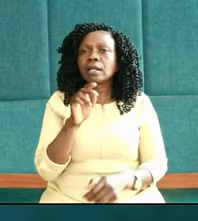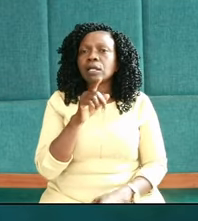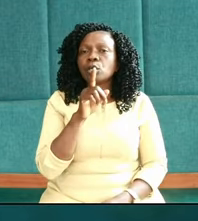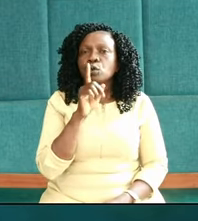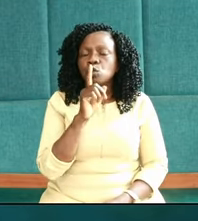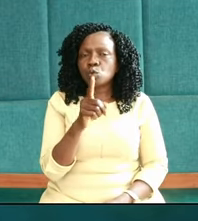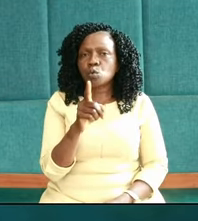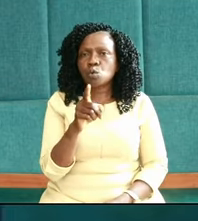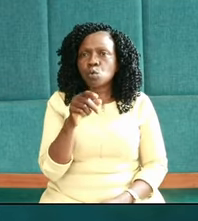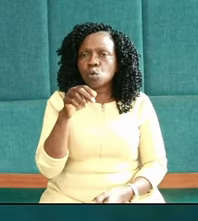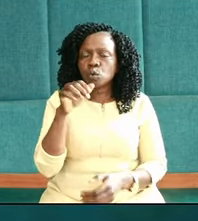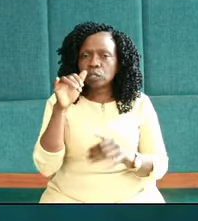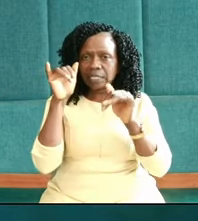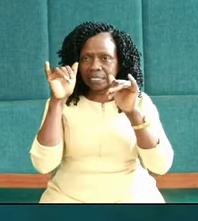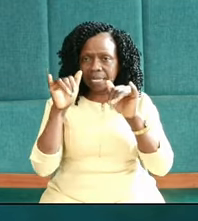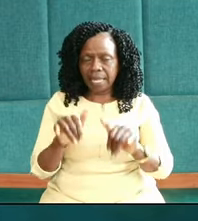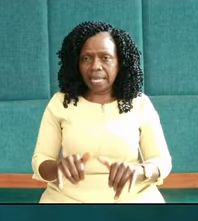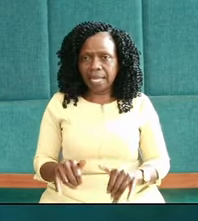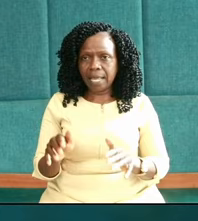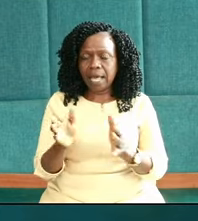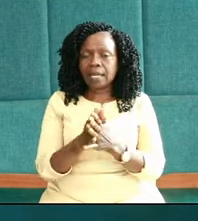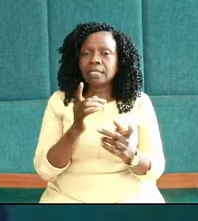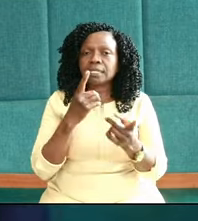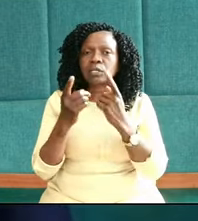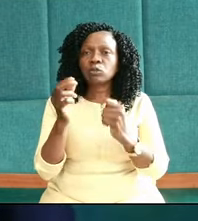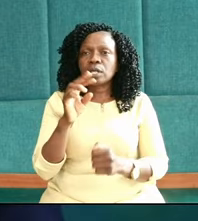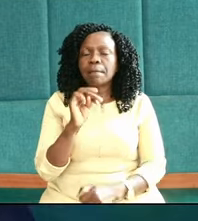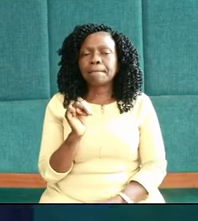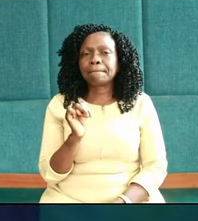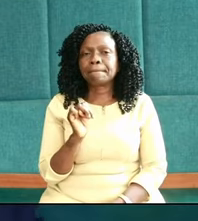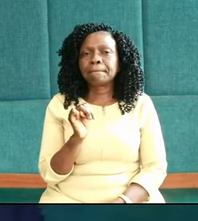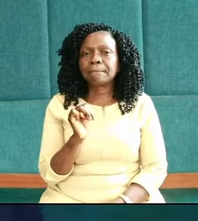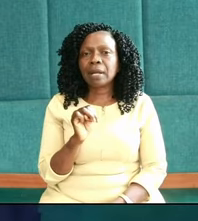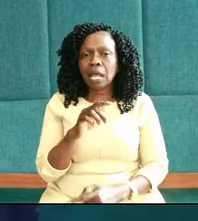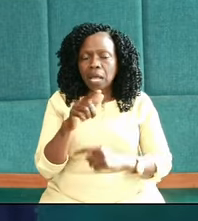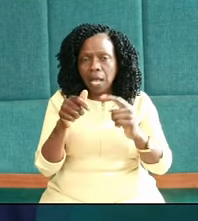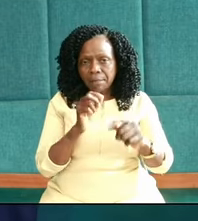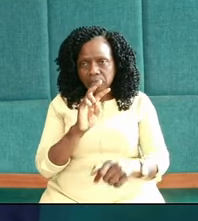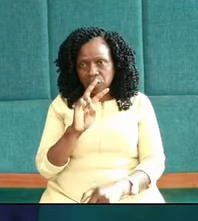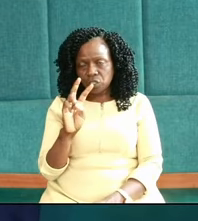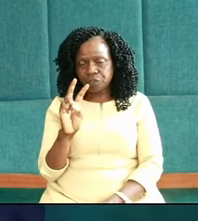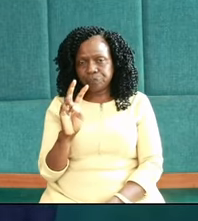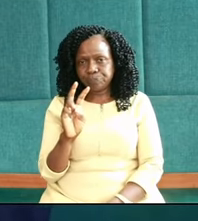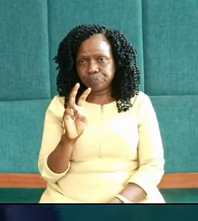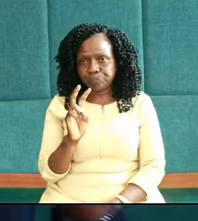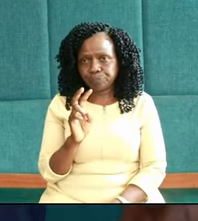you staying?" And he said to them, "Come and see."